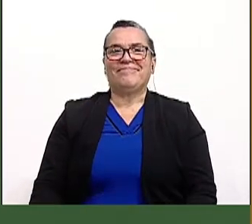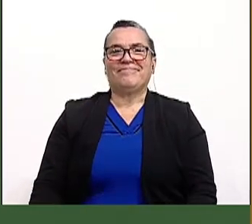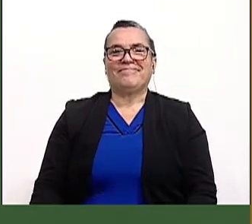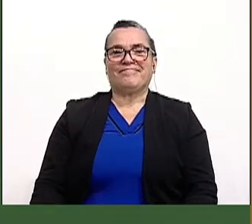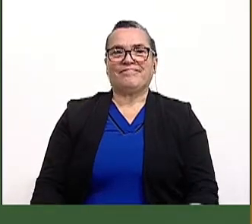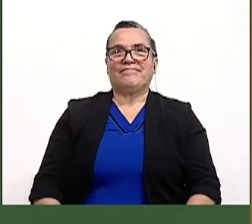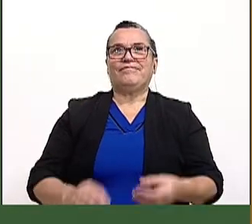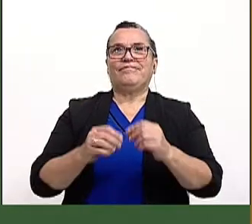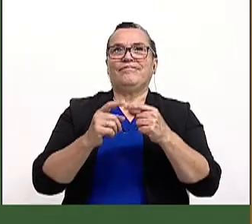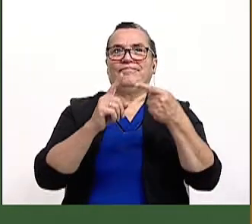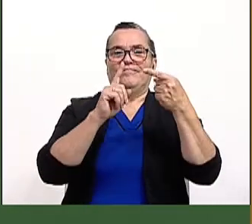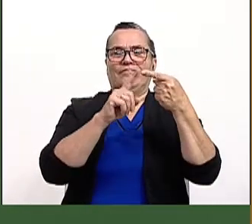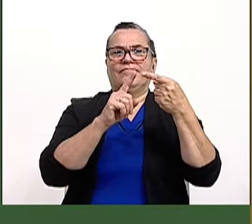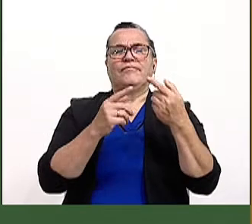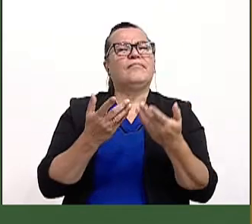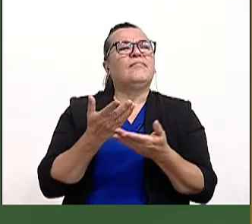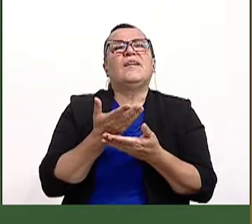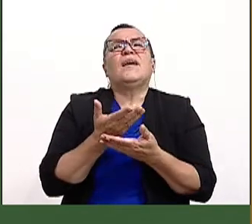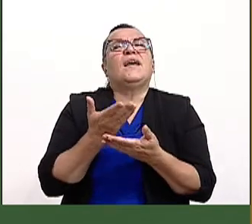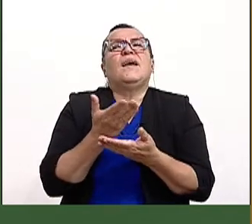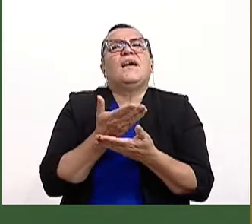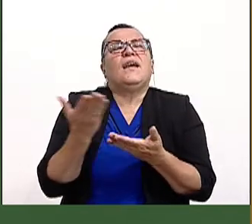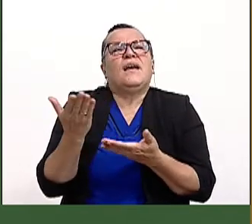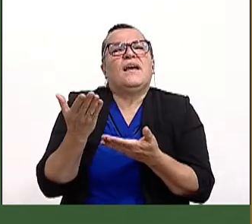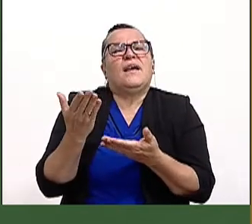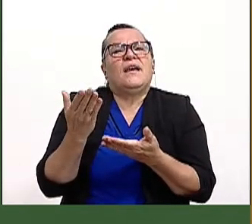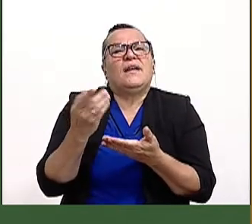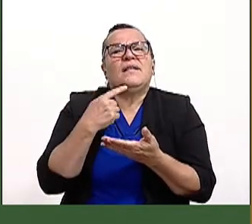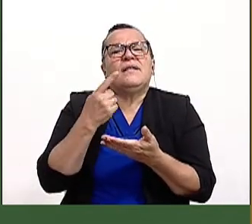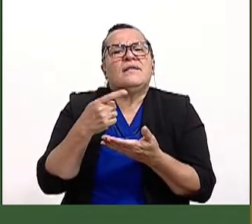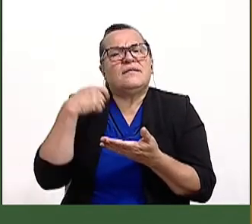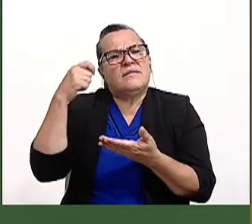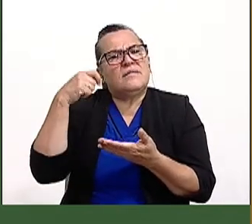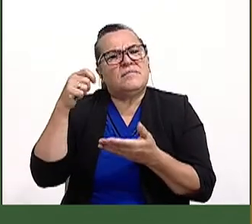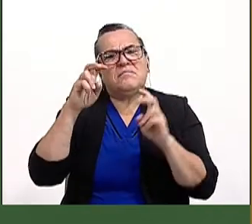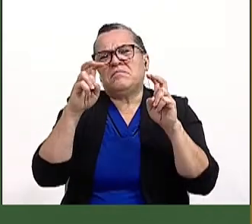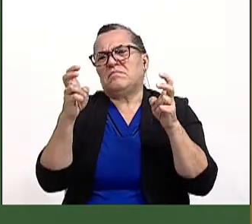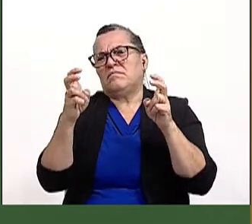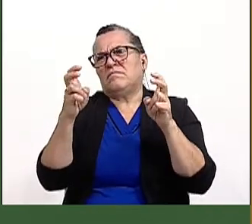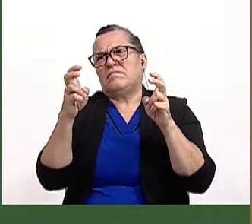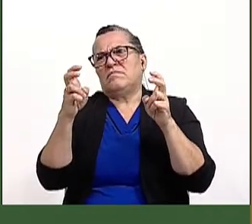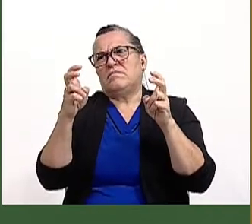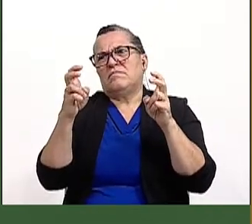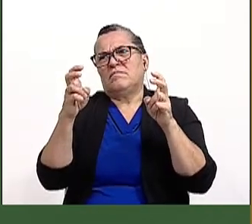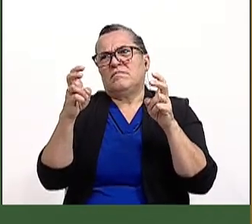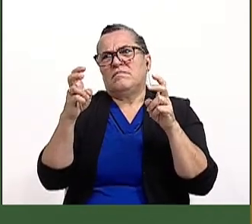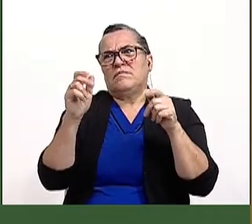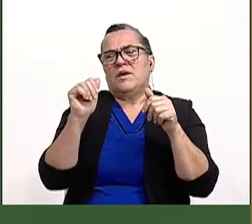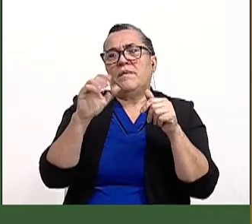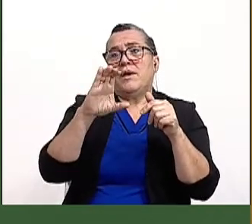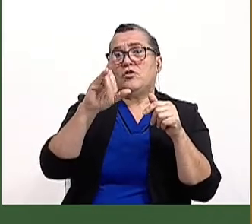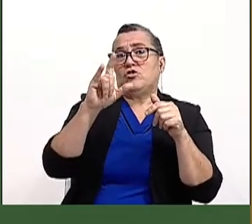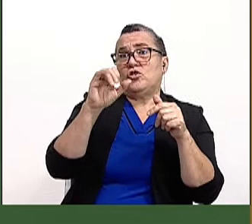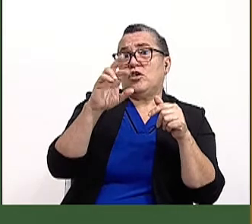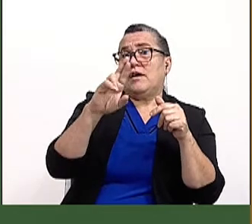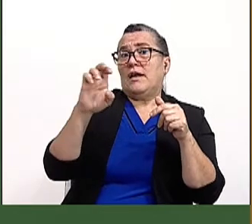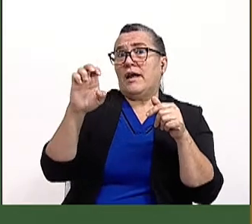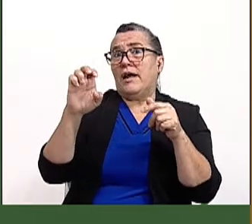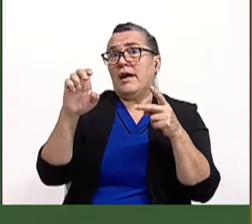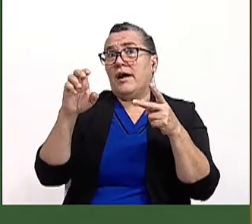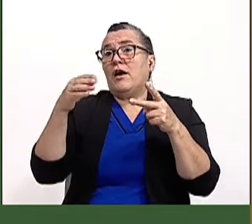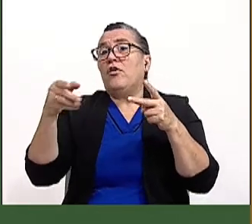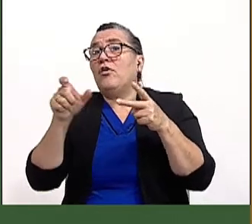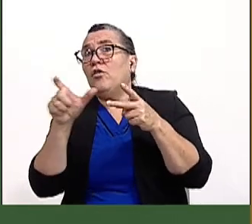Question number 1. What are the videos about? They are about Claire, a girl, option A,